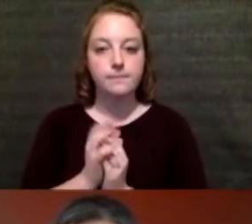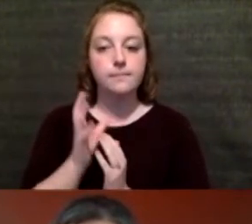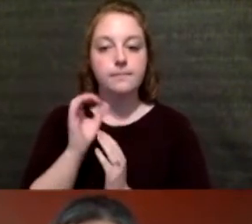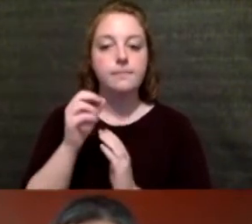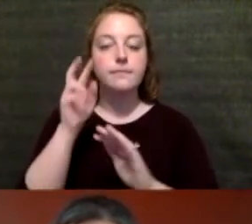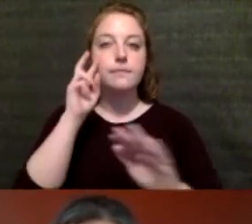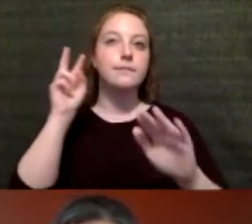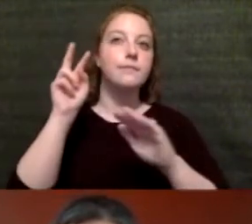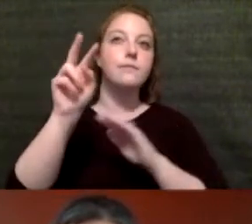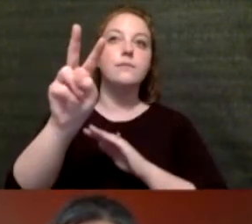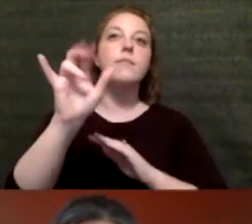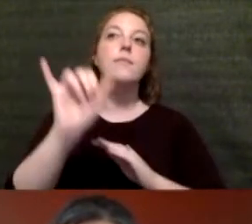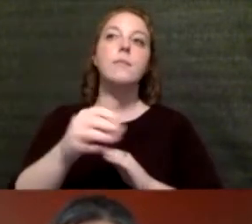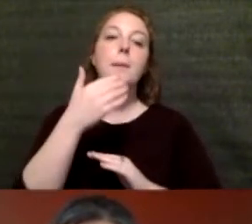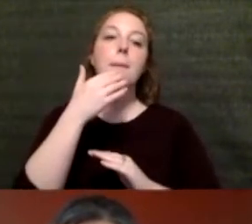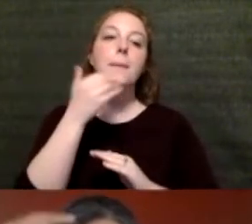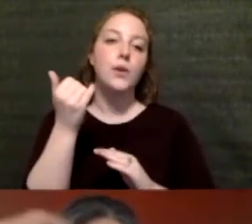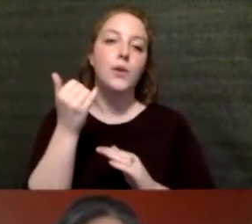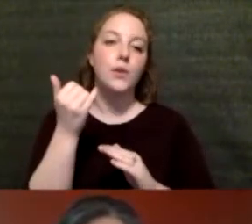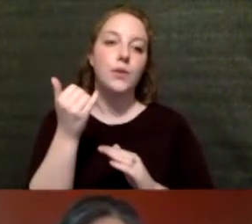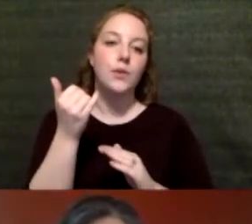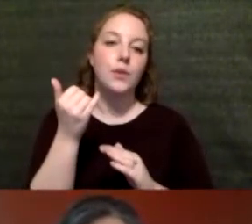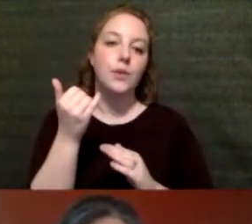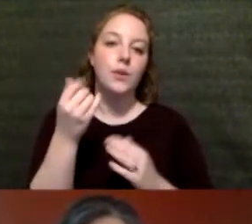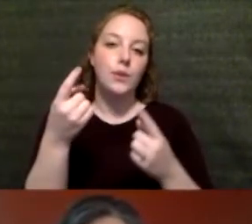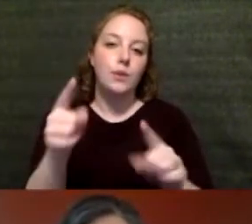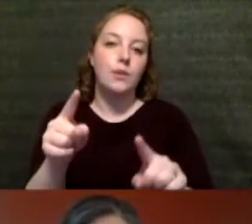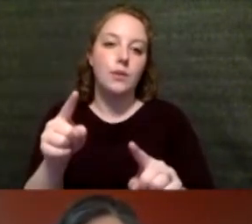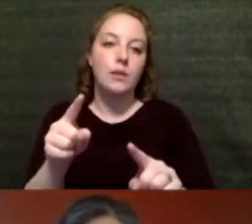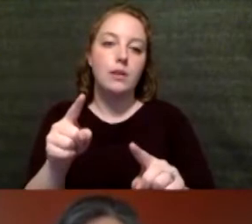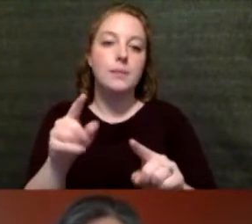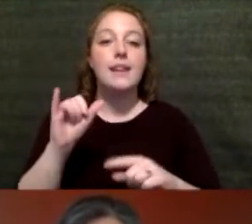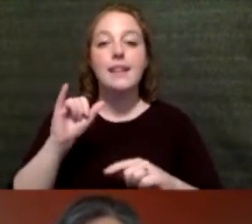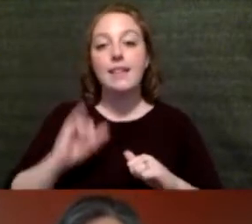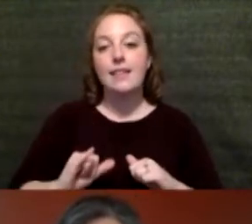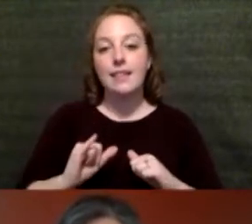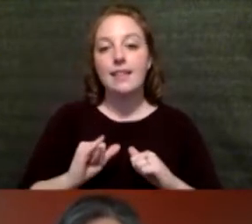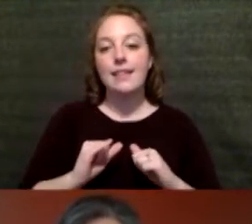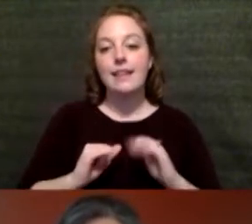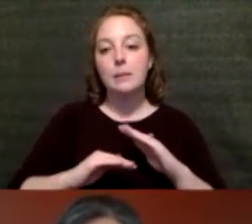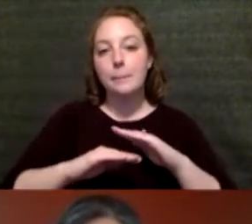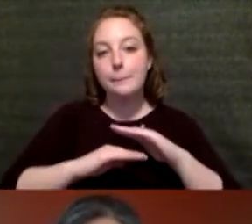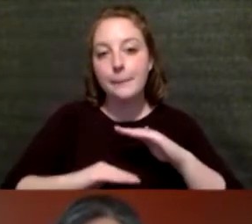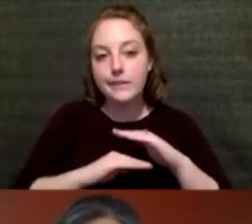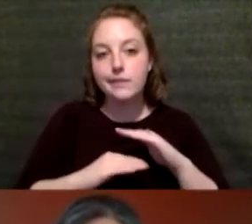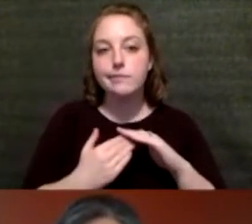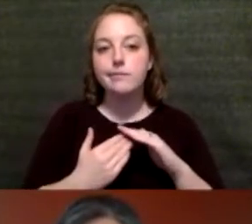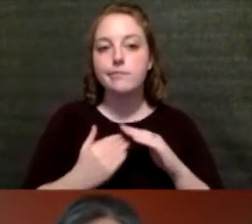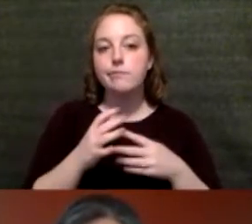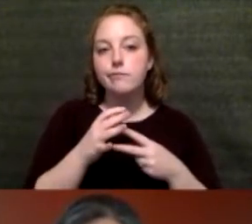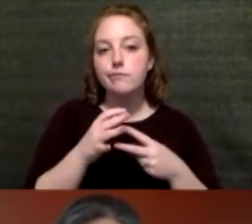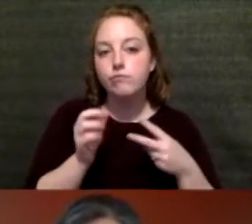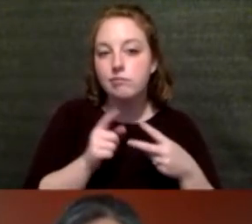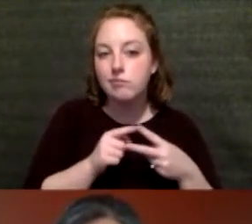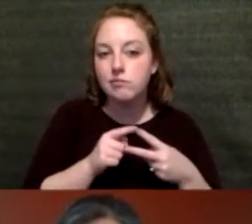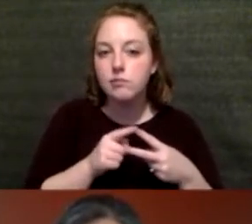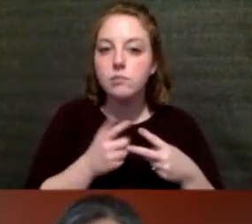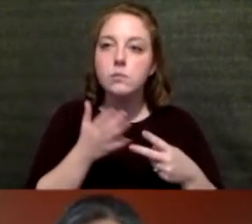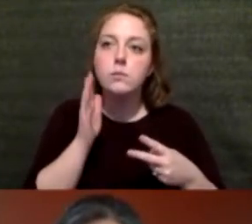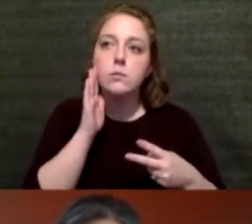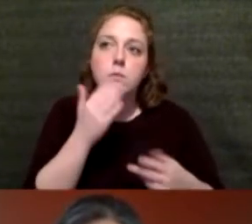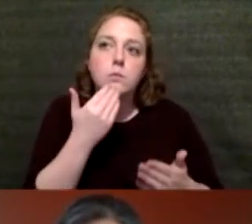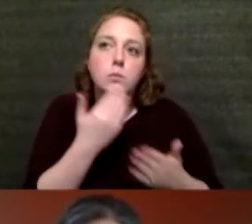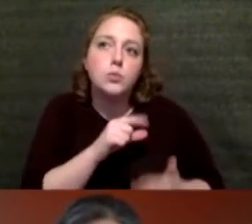not that the baseline option is not going to produce something of quality, but it